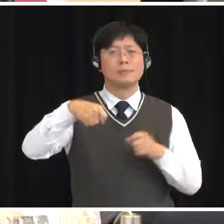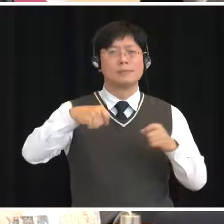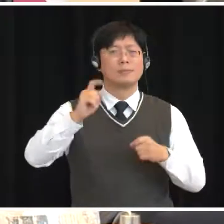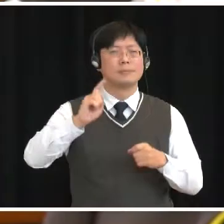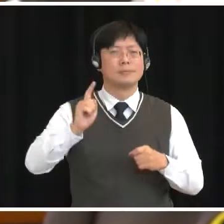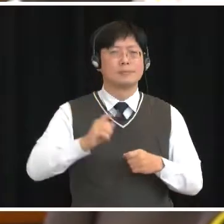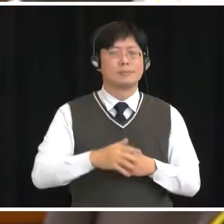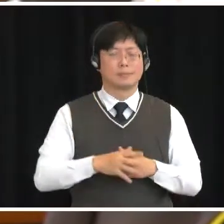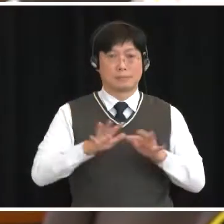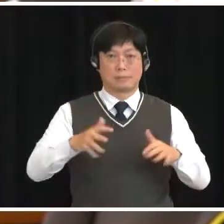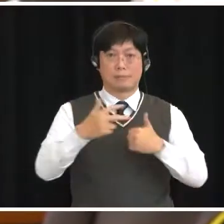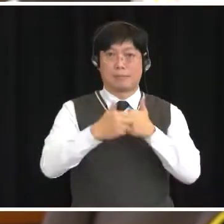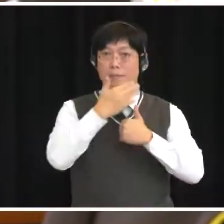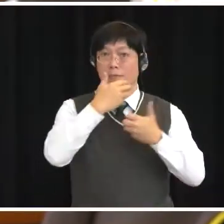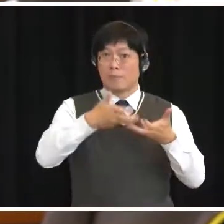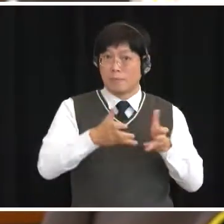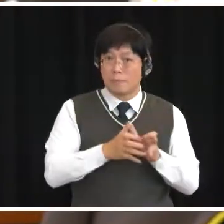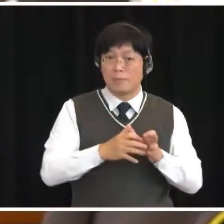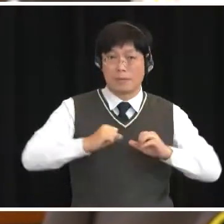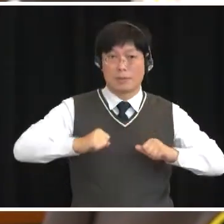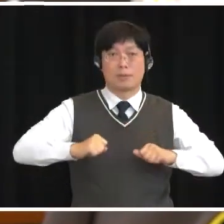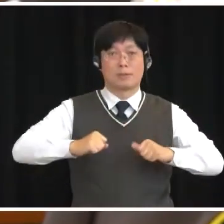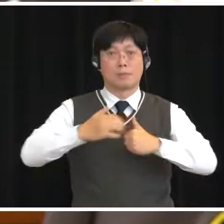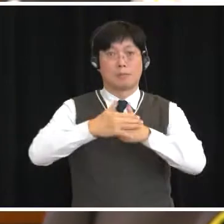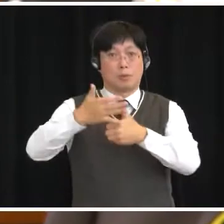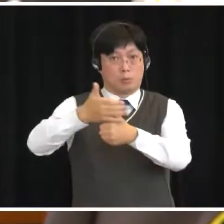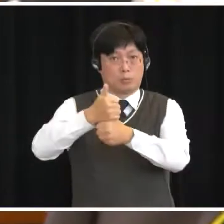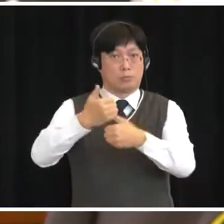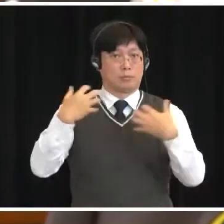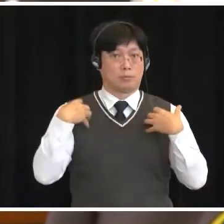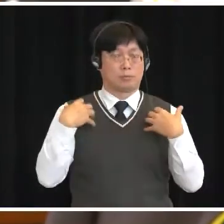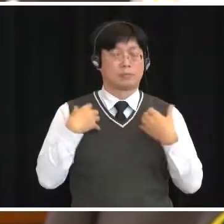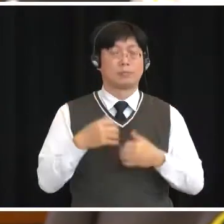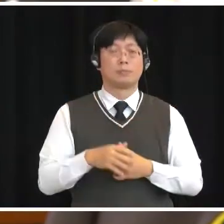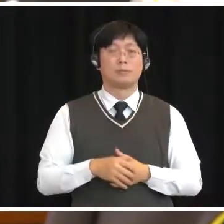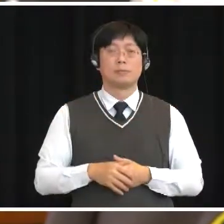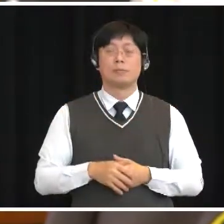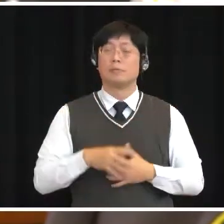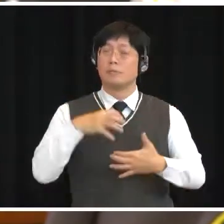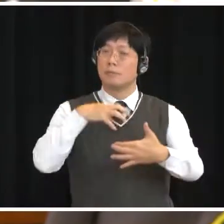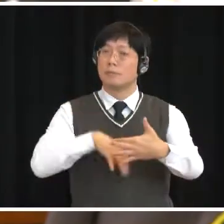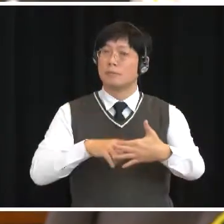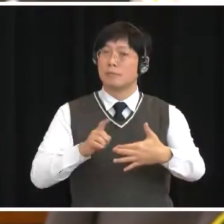IDS, this is a project